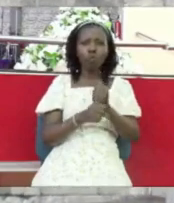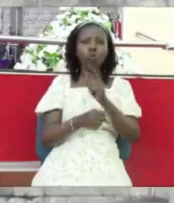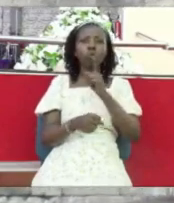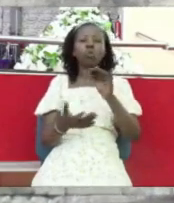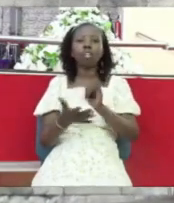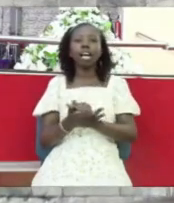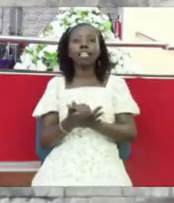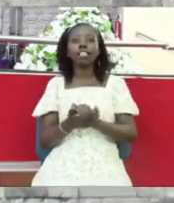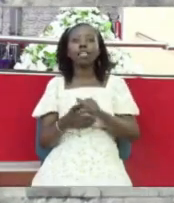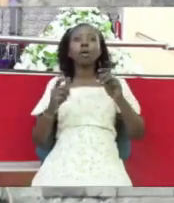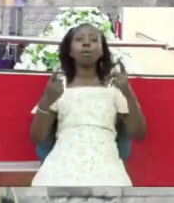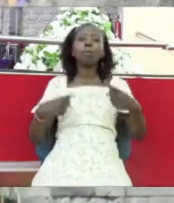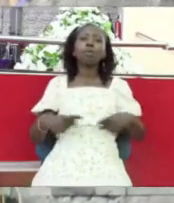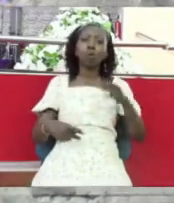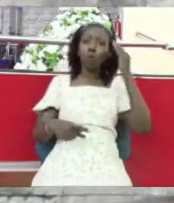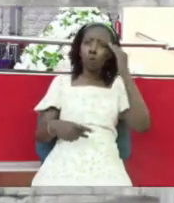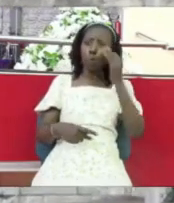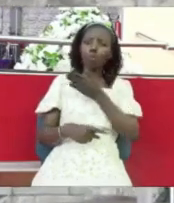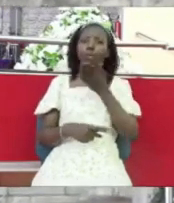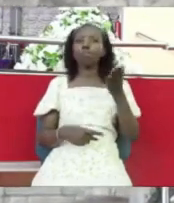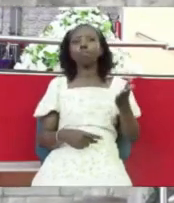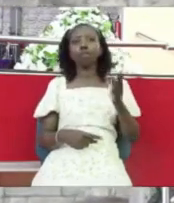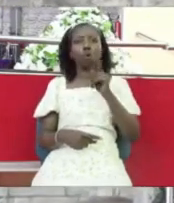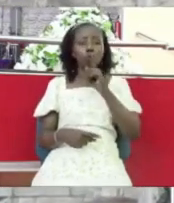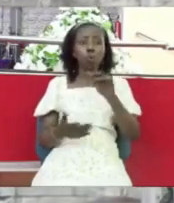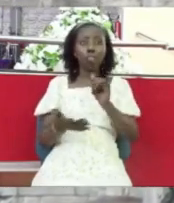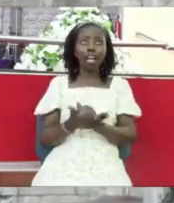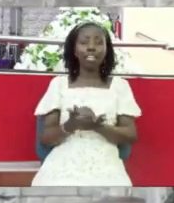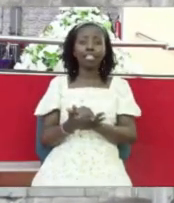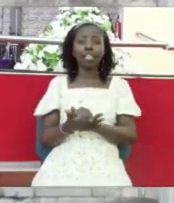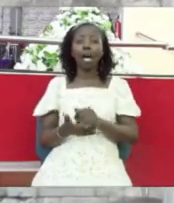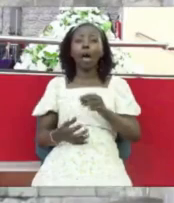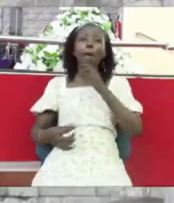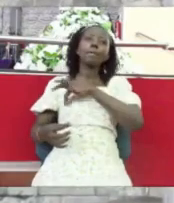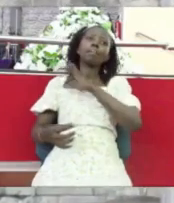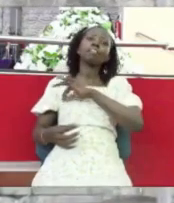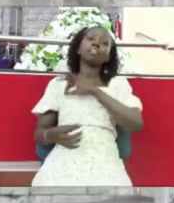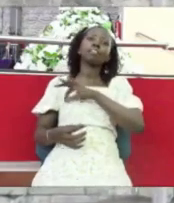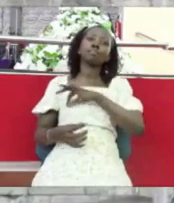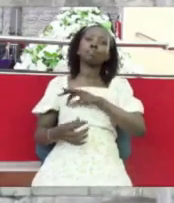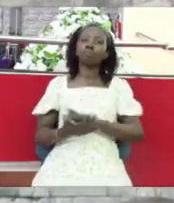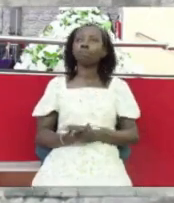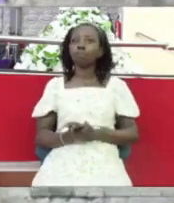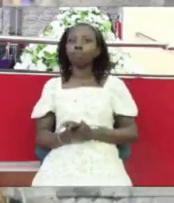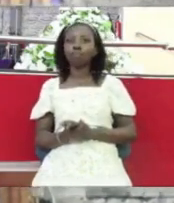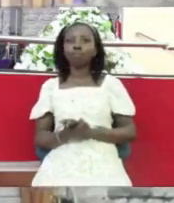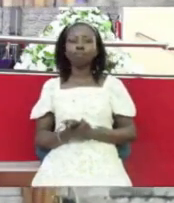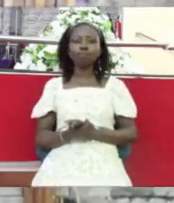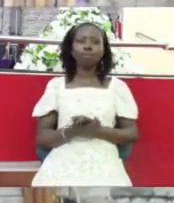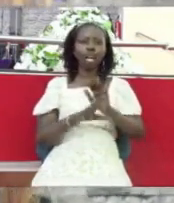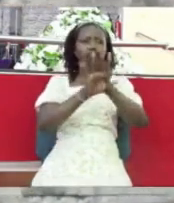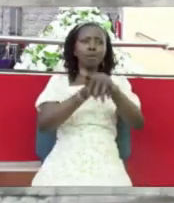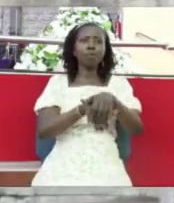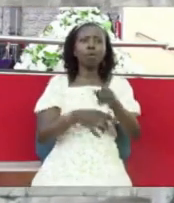Na wanafanya hivyo ndio wakaweze kutambulika. Or so that they can gain something. Na pengine wakapate kupata manufaa fulani. Hypocrisy comes